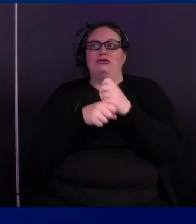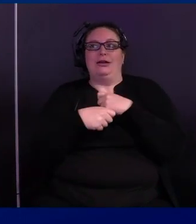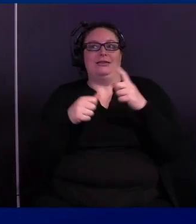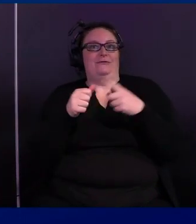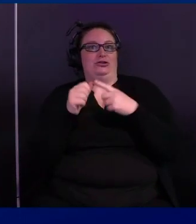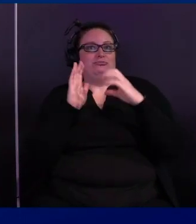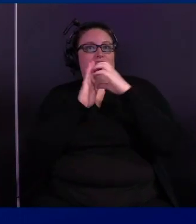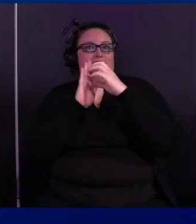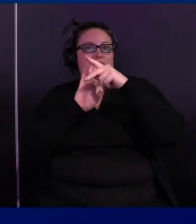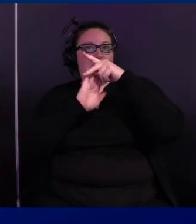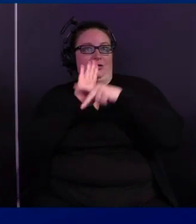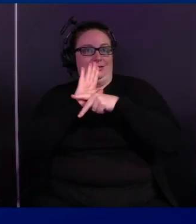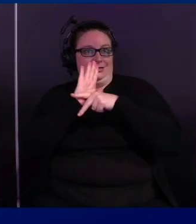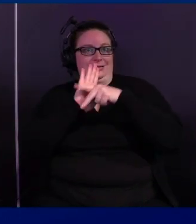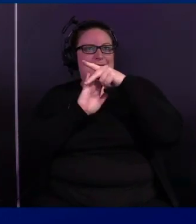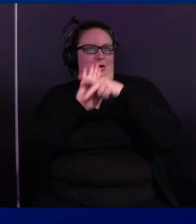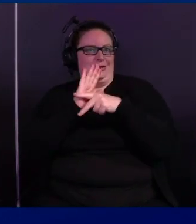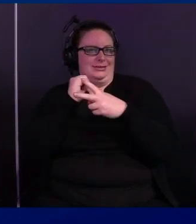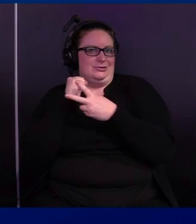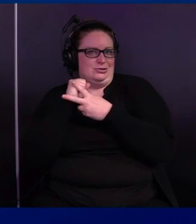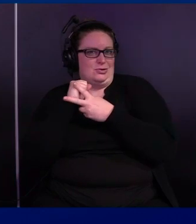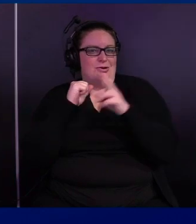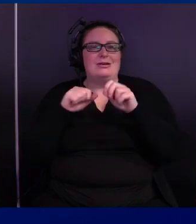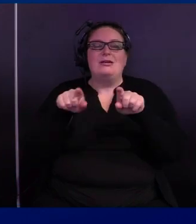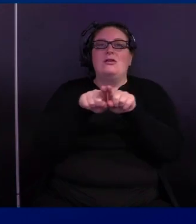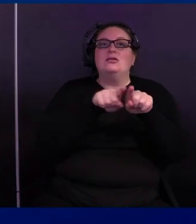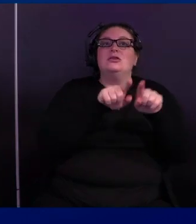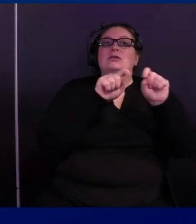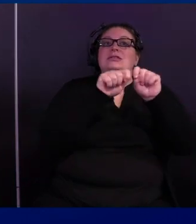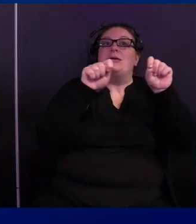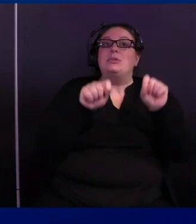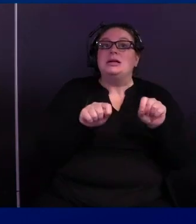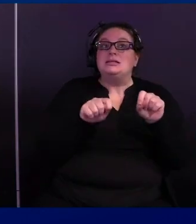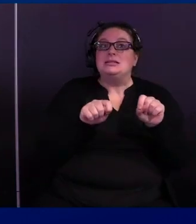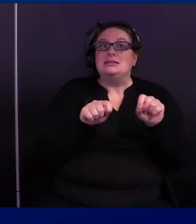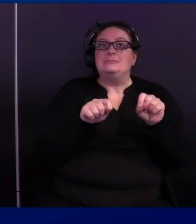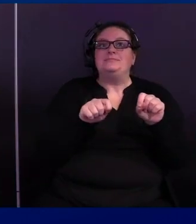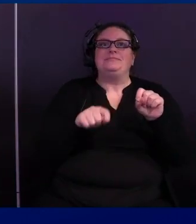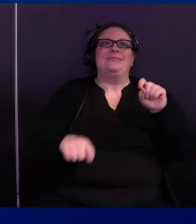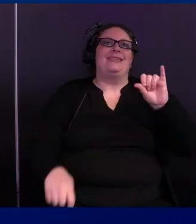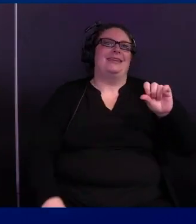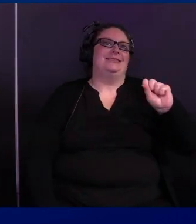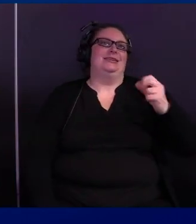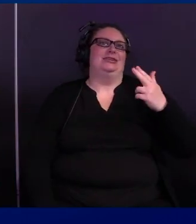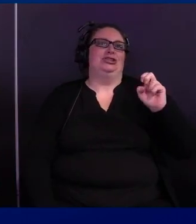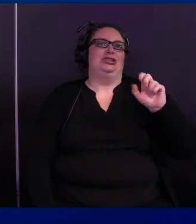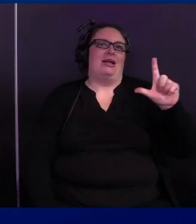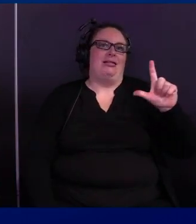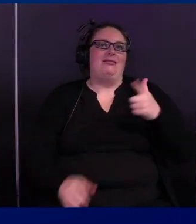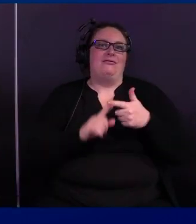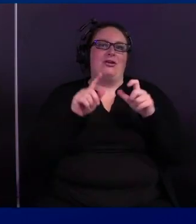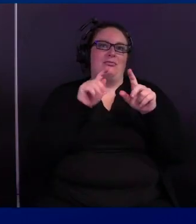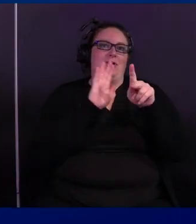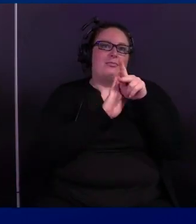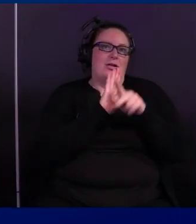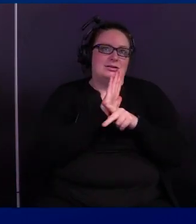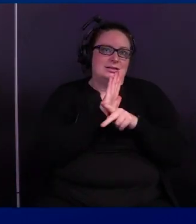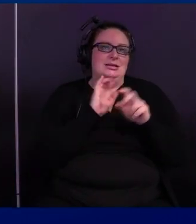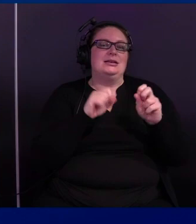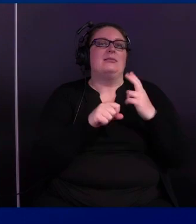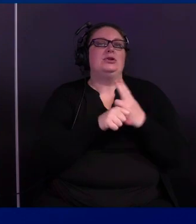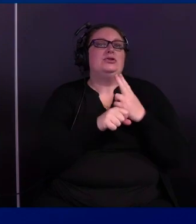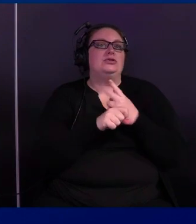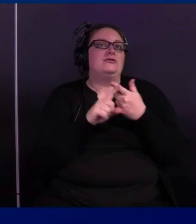policy store. But you can also create templates, which are shells of policies, which are then going to be used by